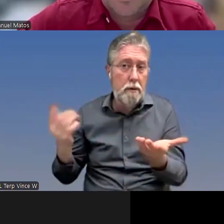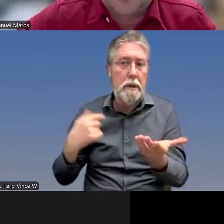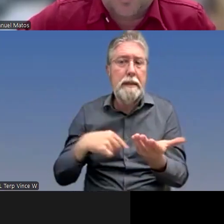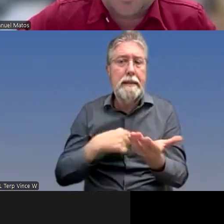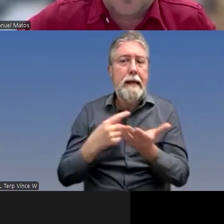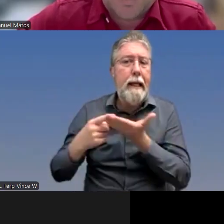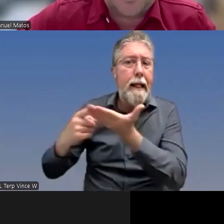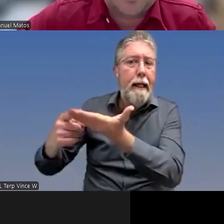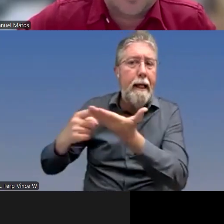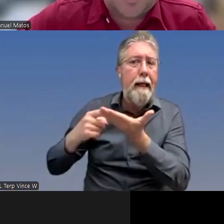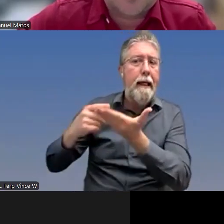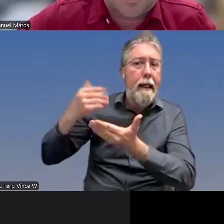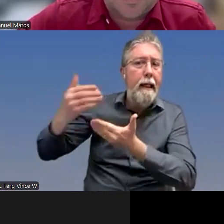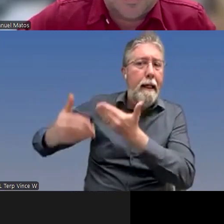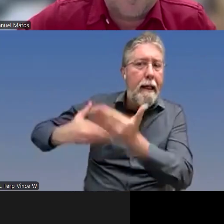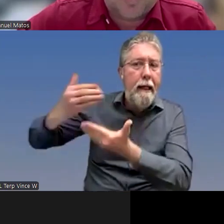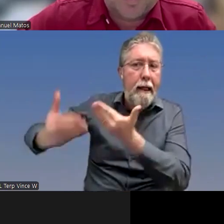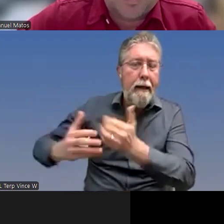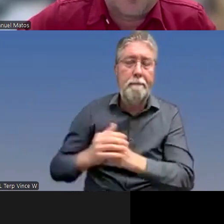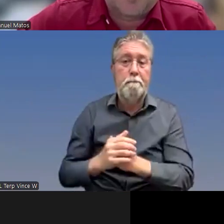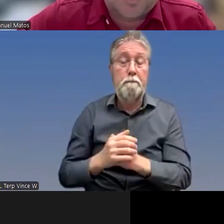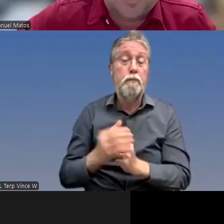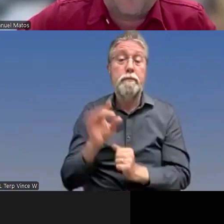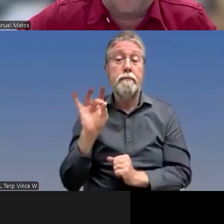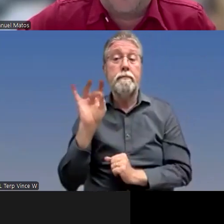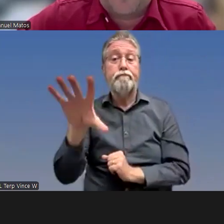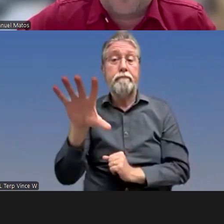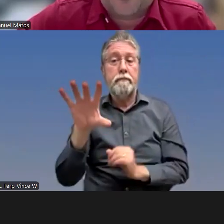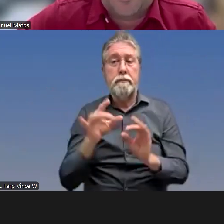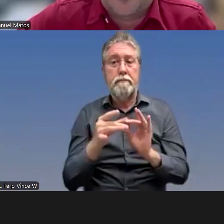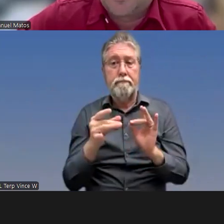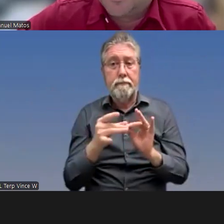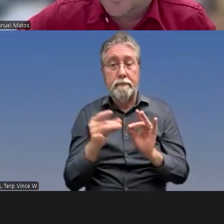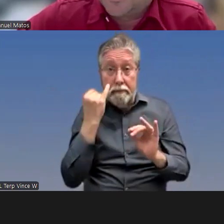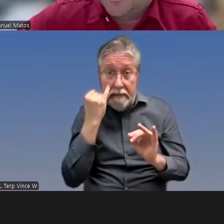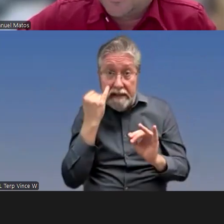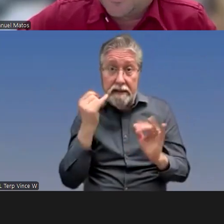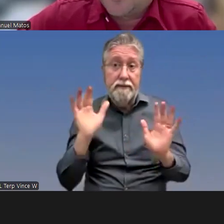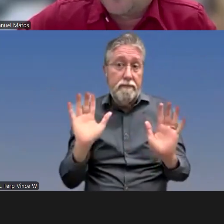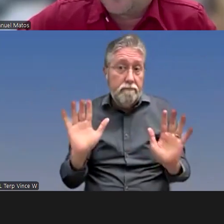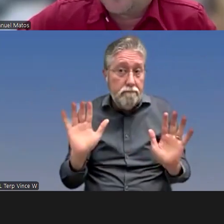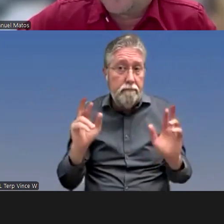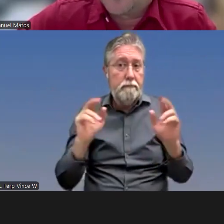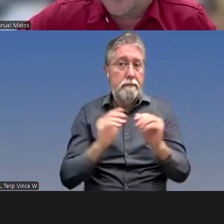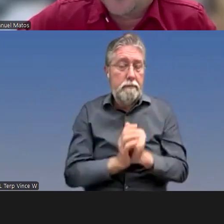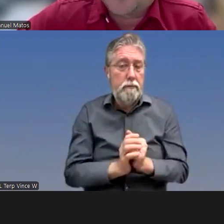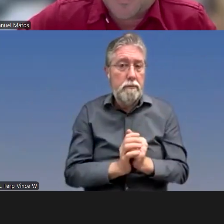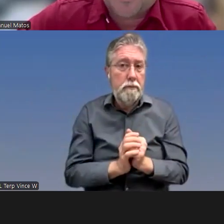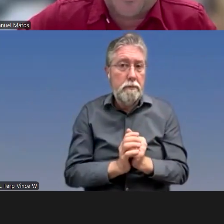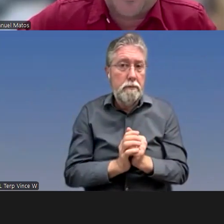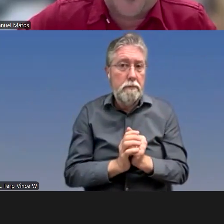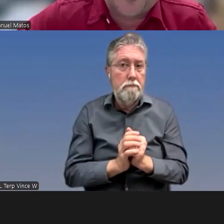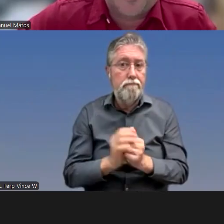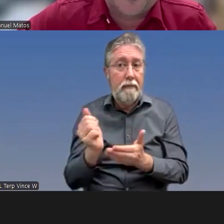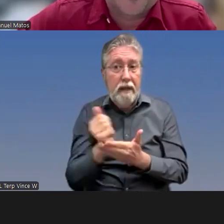talks. Just wanted to mention that we, if everything kind of